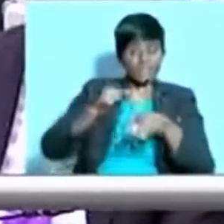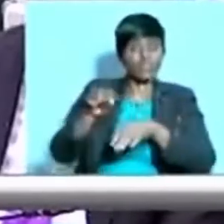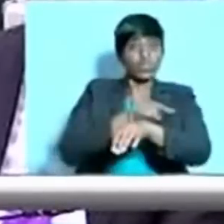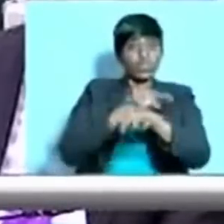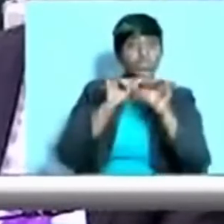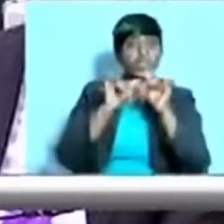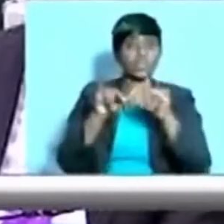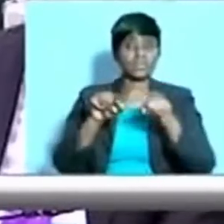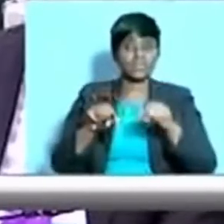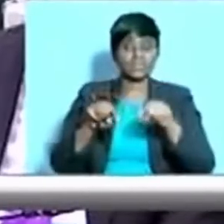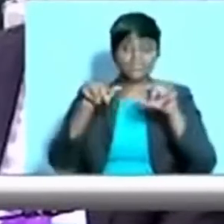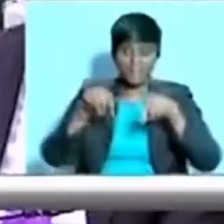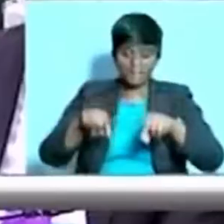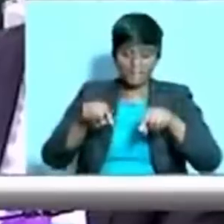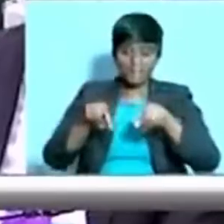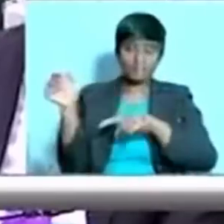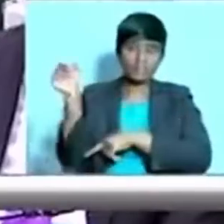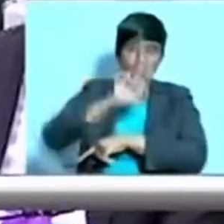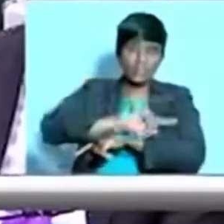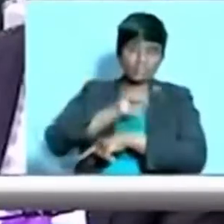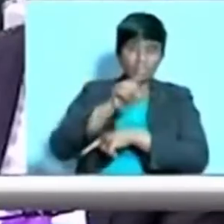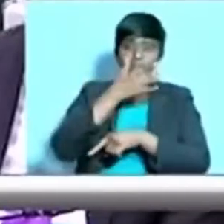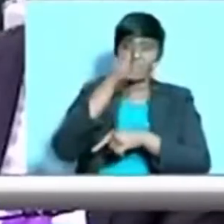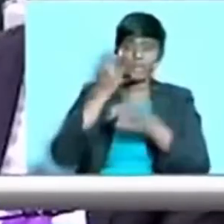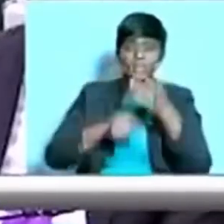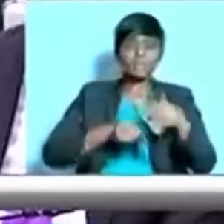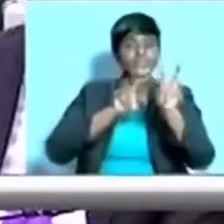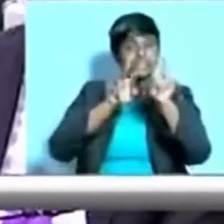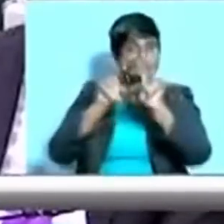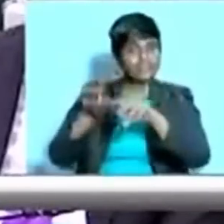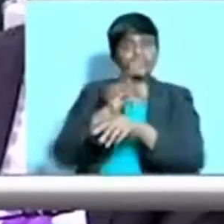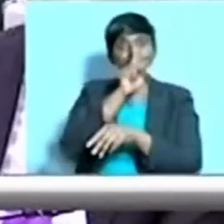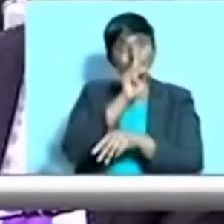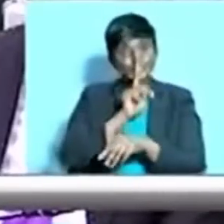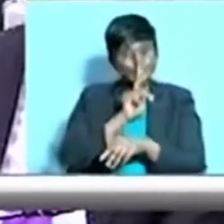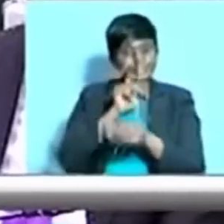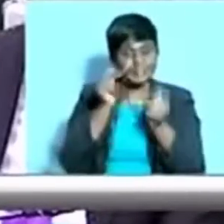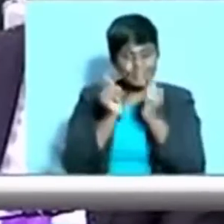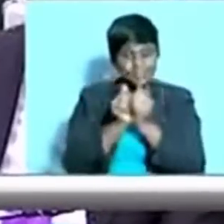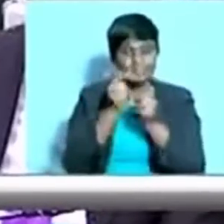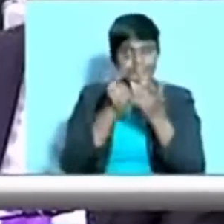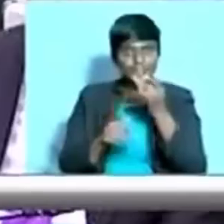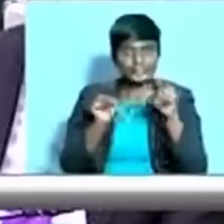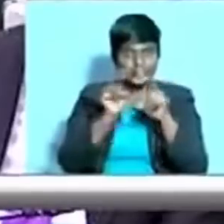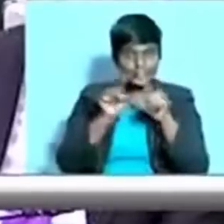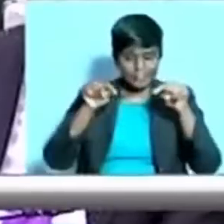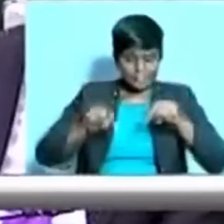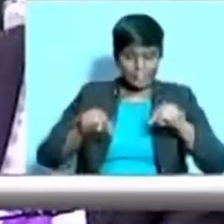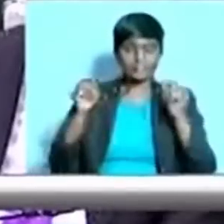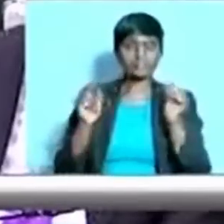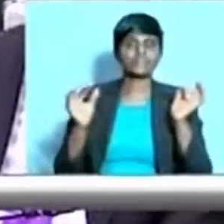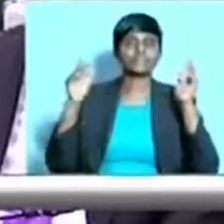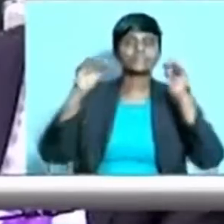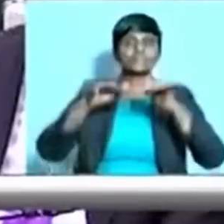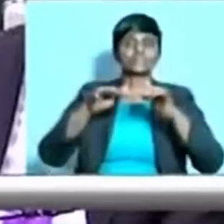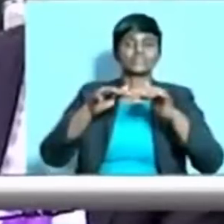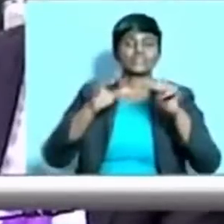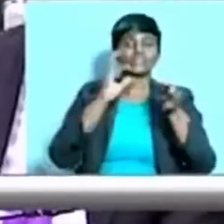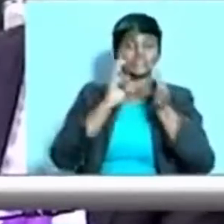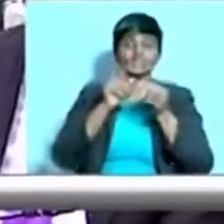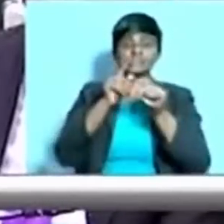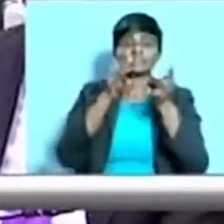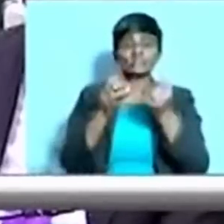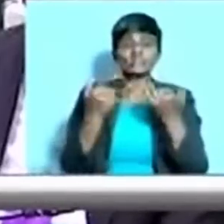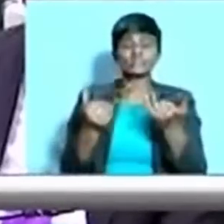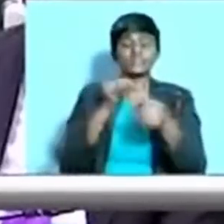enough, that on this particular day we must observe the sanctity that goes alongside this assembly. If you want